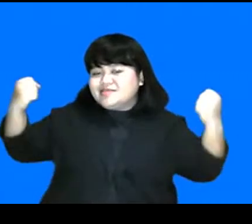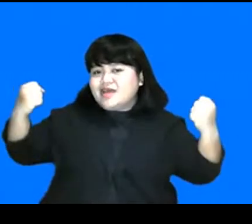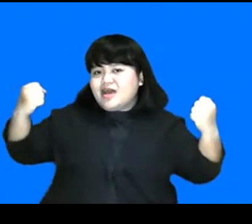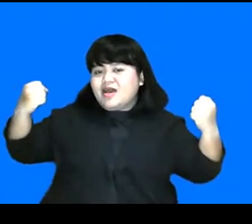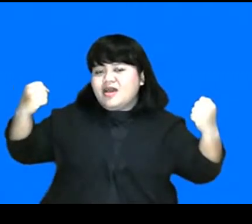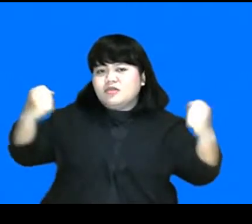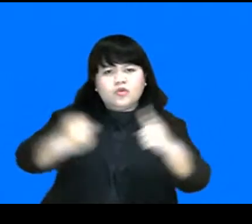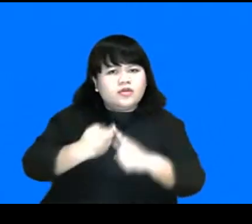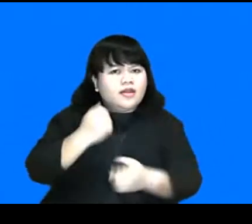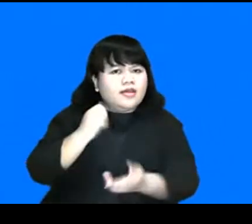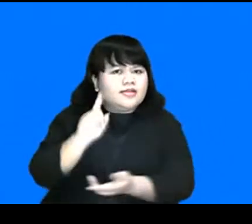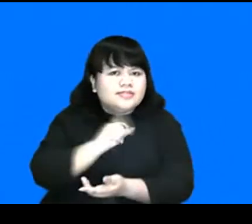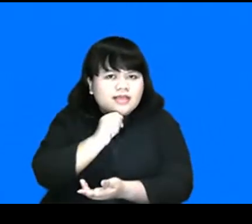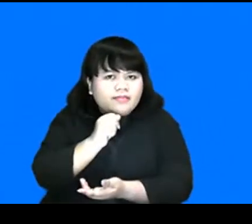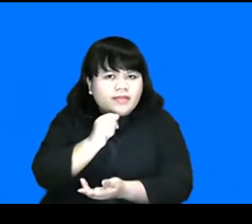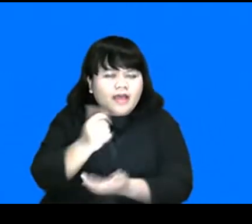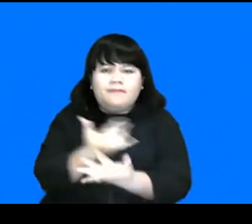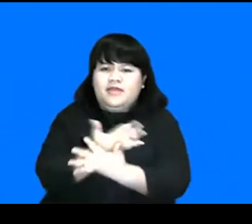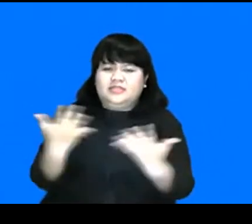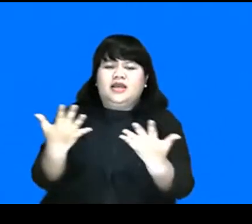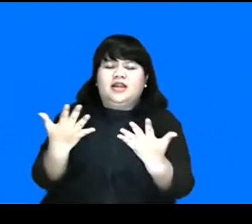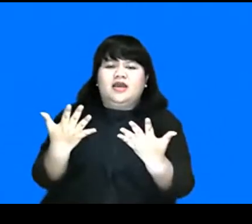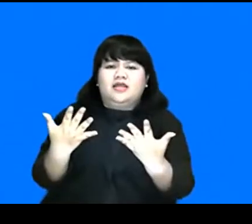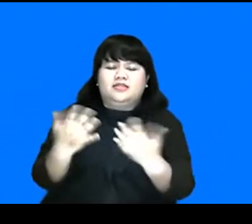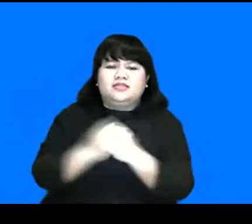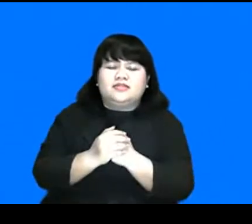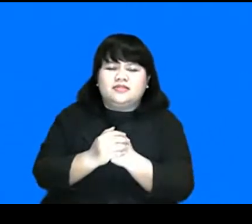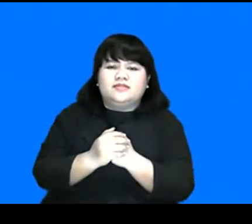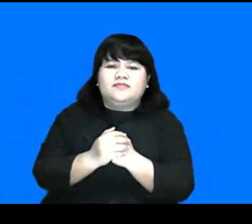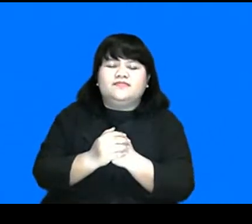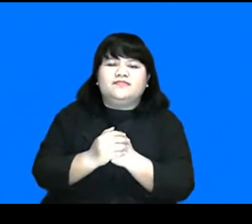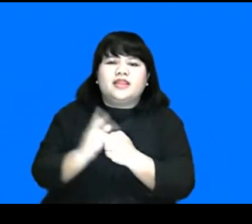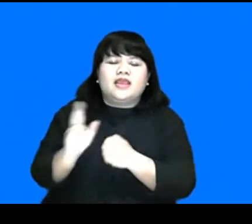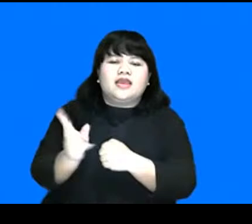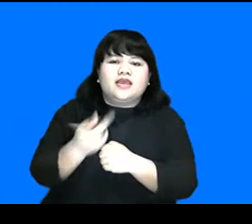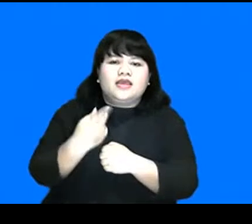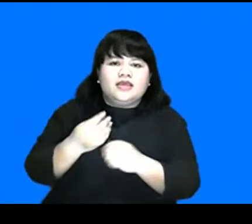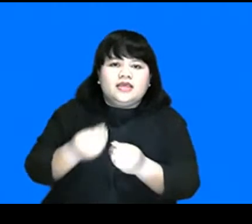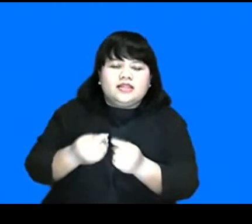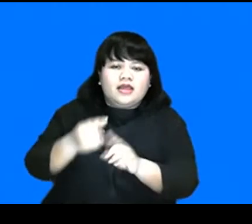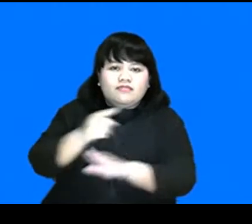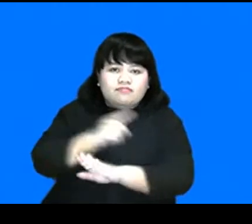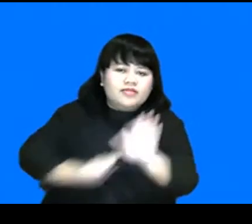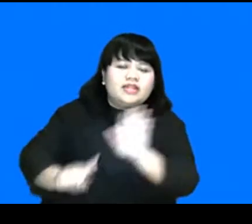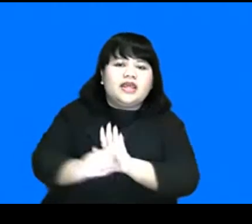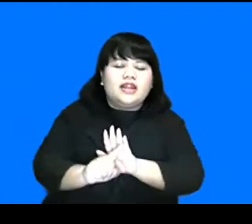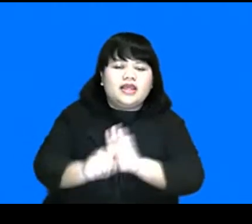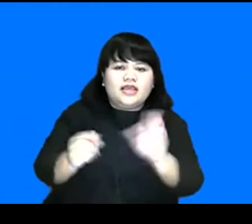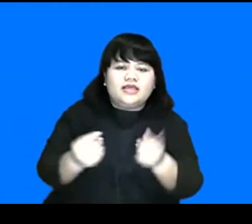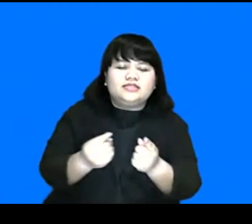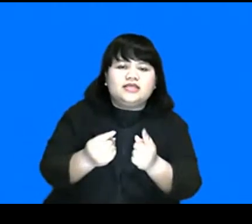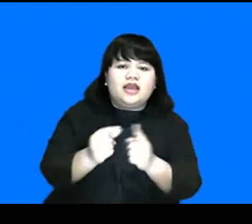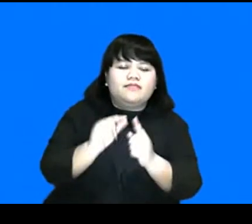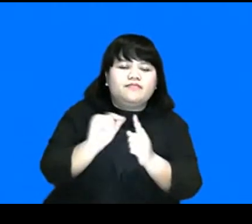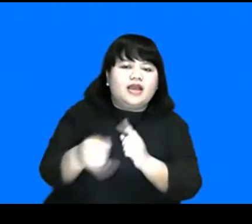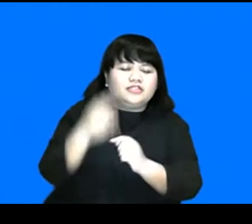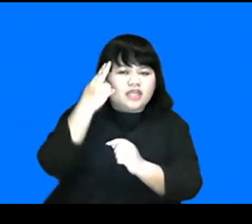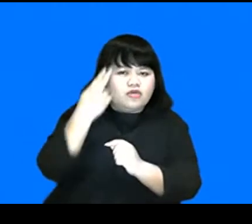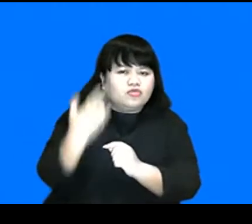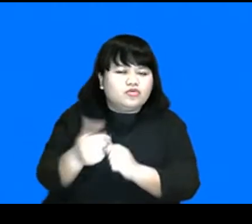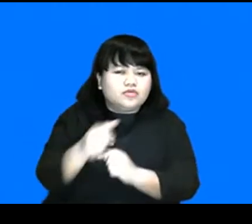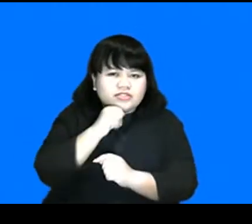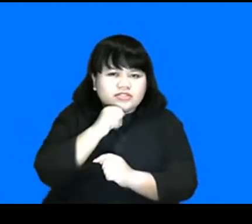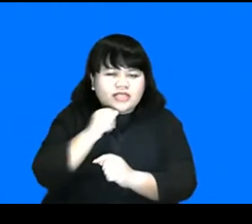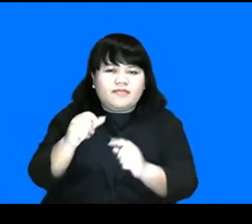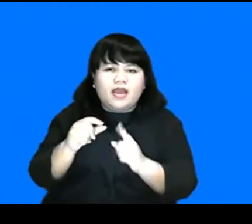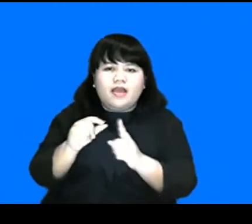Obviously, we simply delegated the taxing powers to our respective parliaments, to our respective congresses, right? So it is our power.